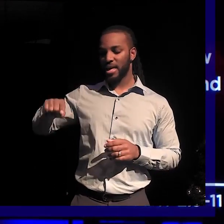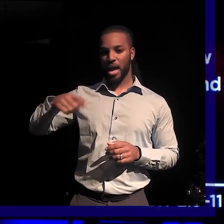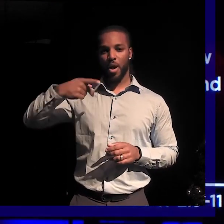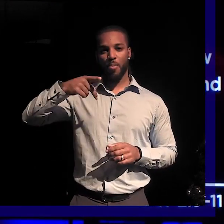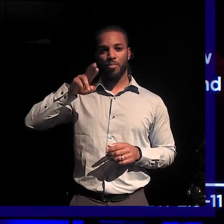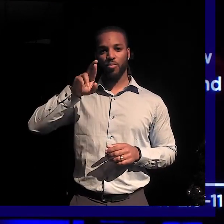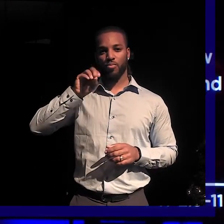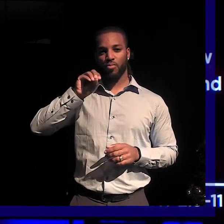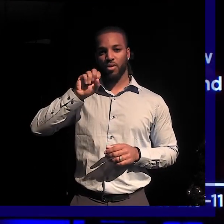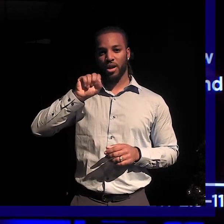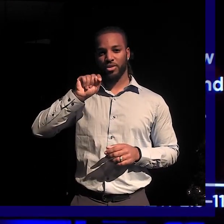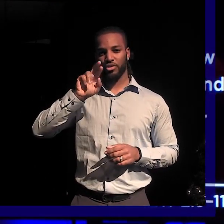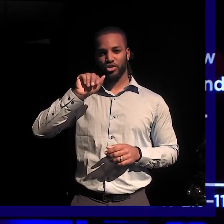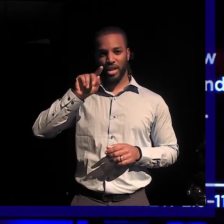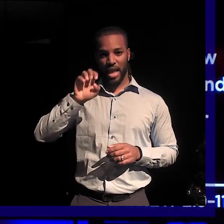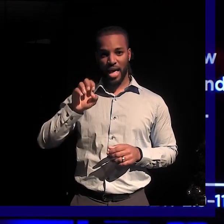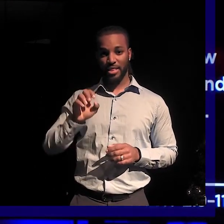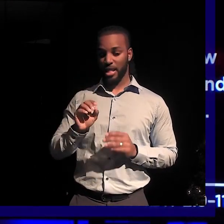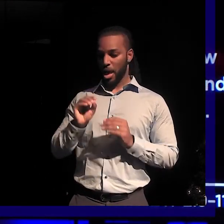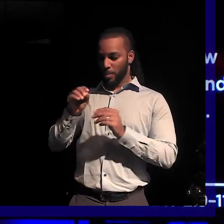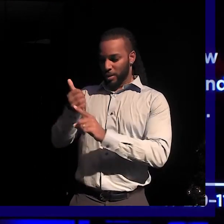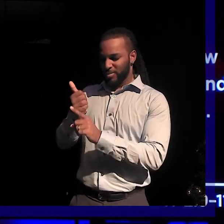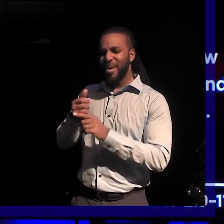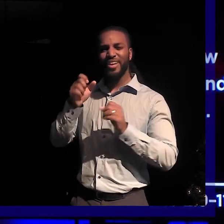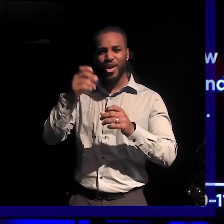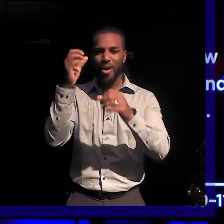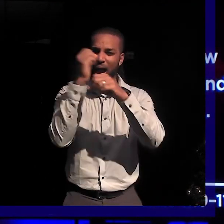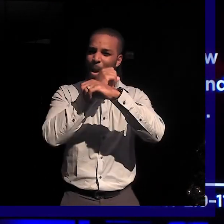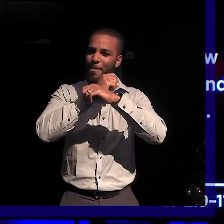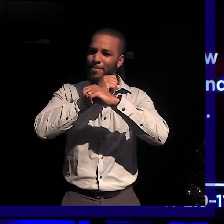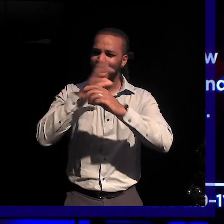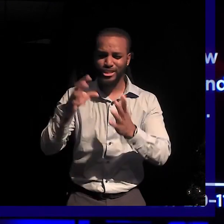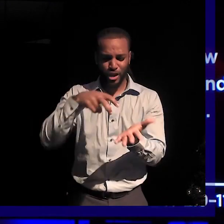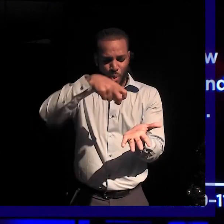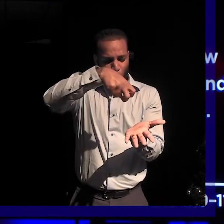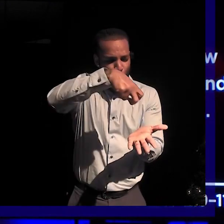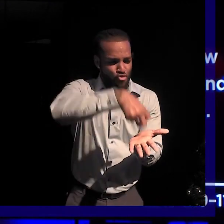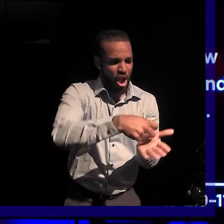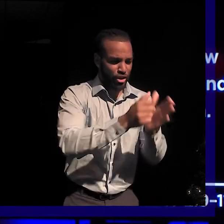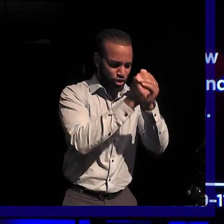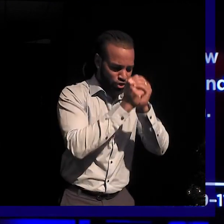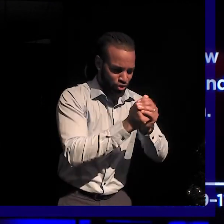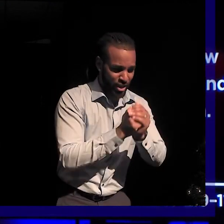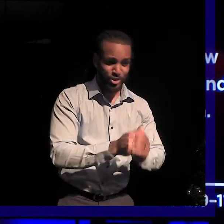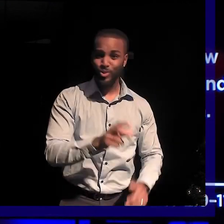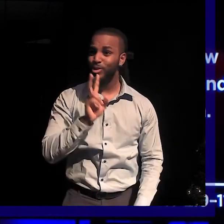prostrate. They put themselves in a physical. Can you imagine getting prostrate before a two-year-old?